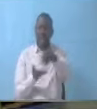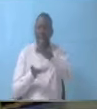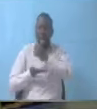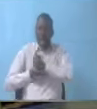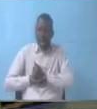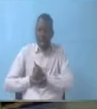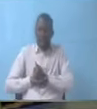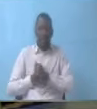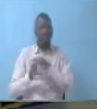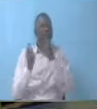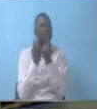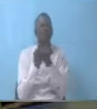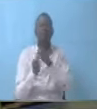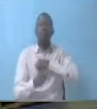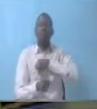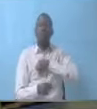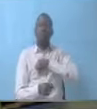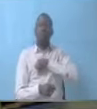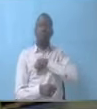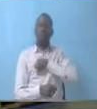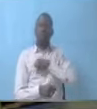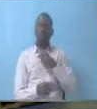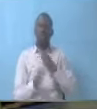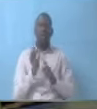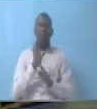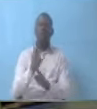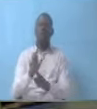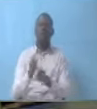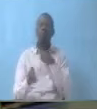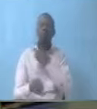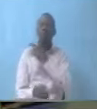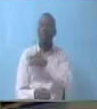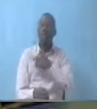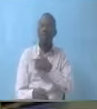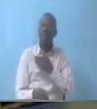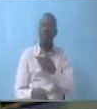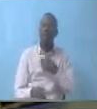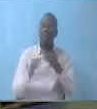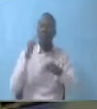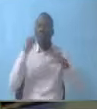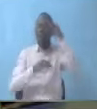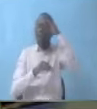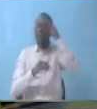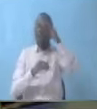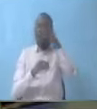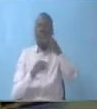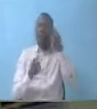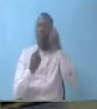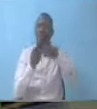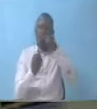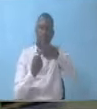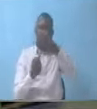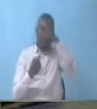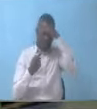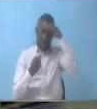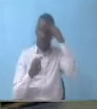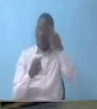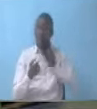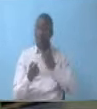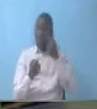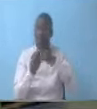property. Yeah. Just says you live above your means, above your official